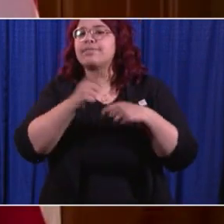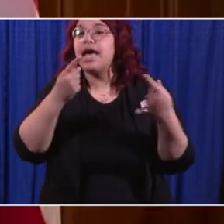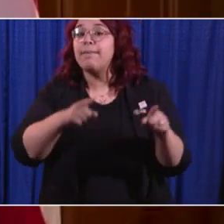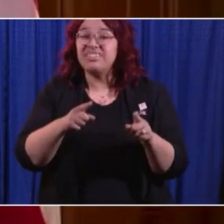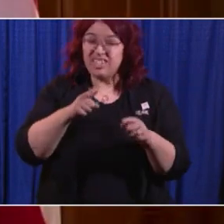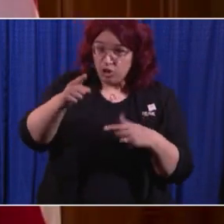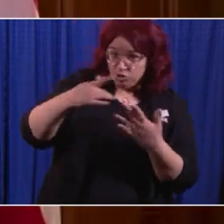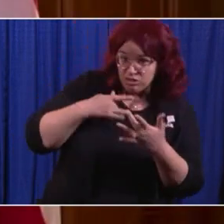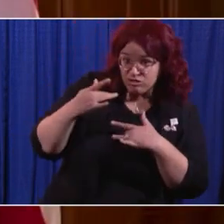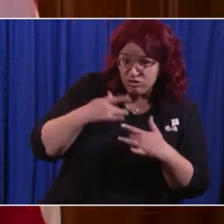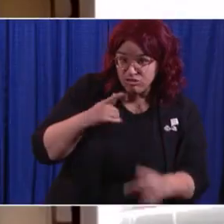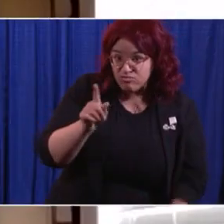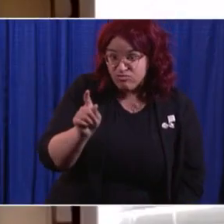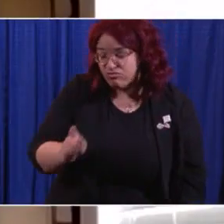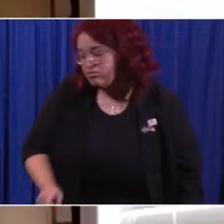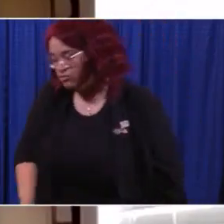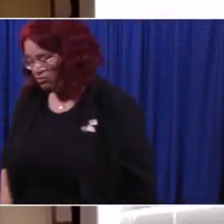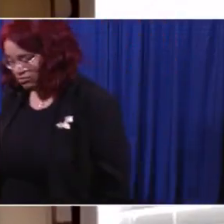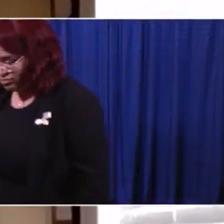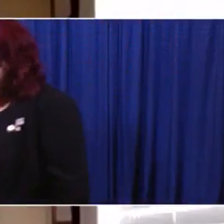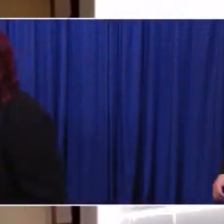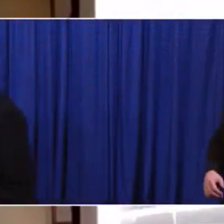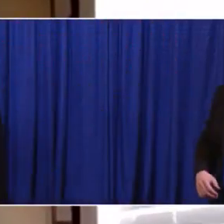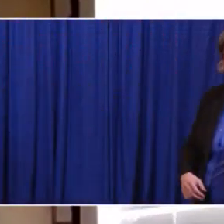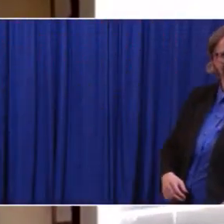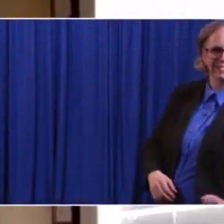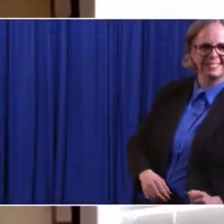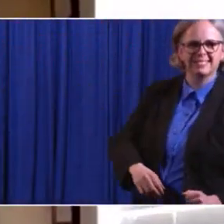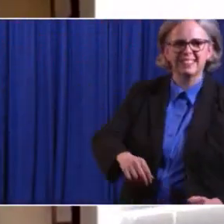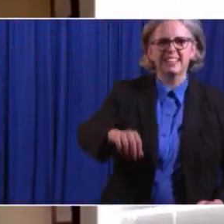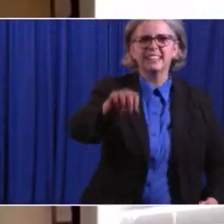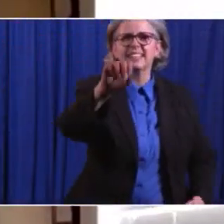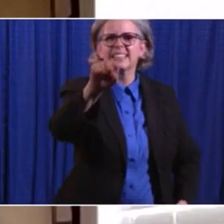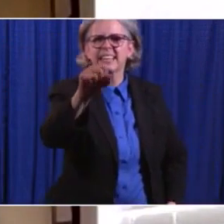Vanderhoff. Yes, thank you for that question.